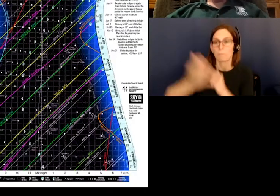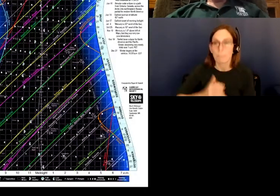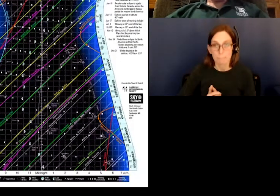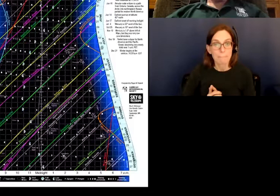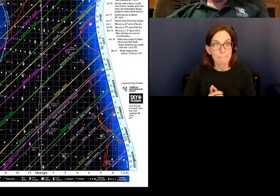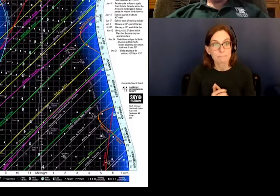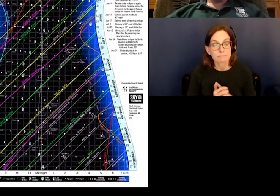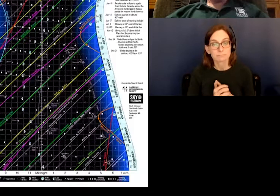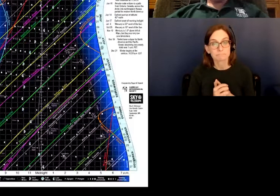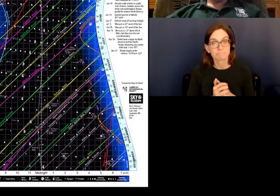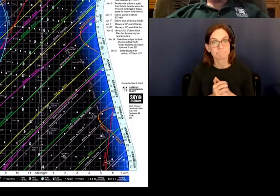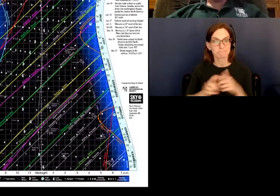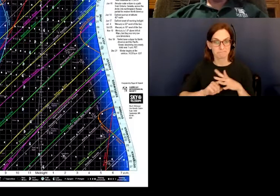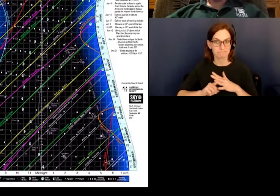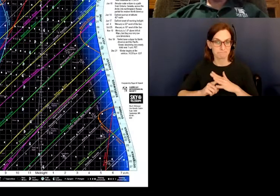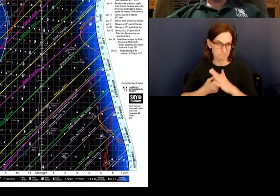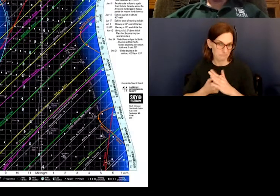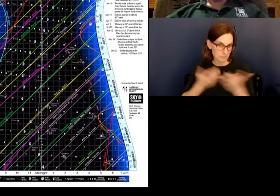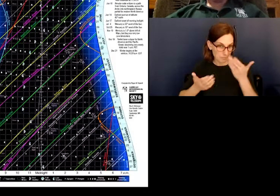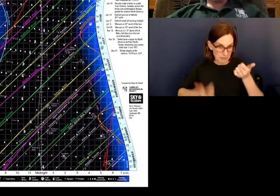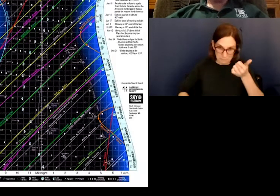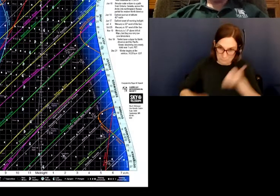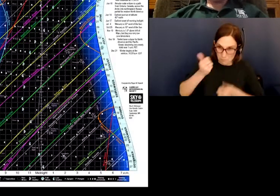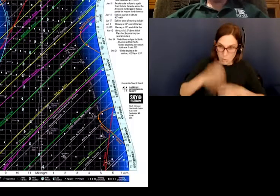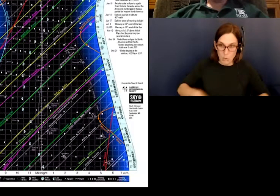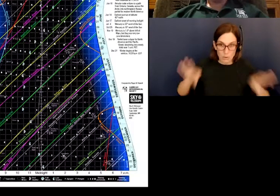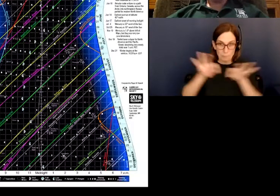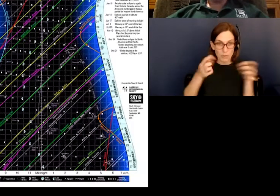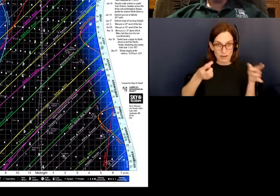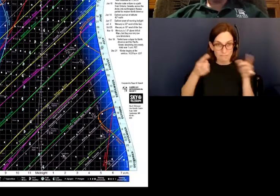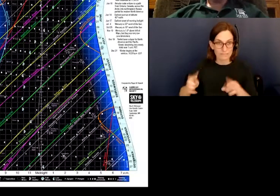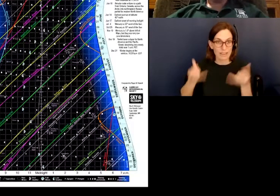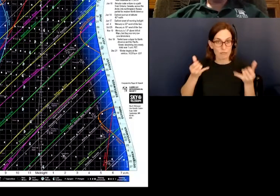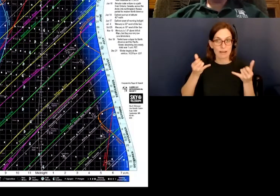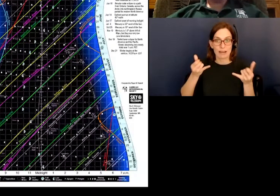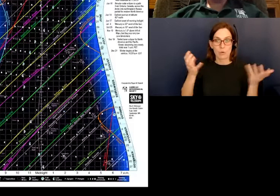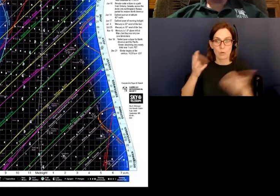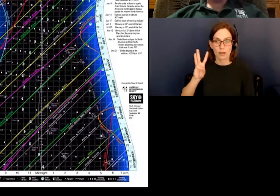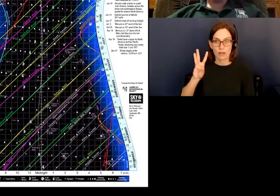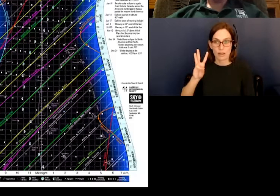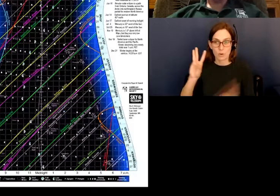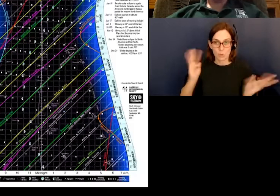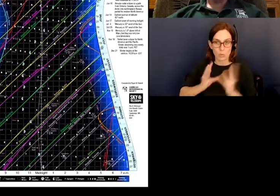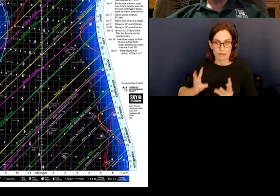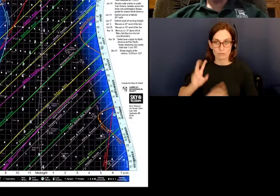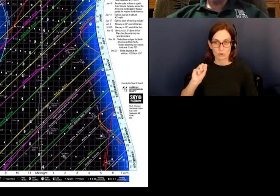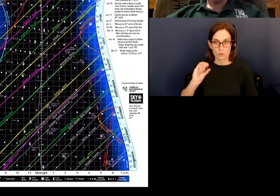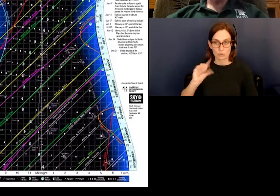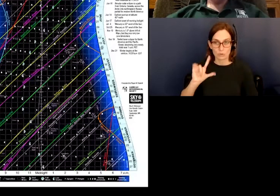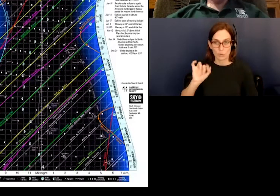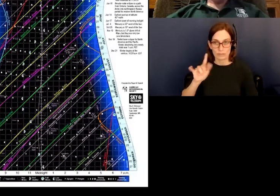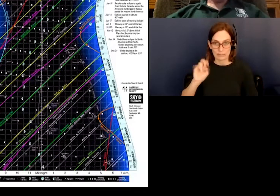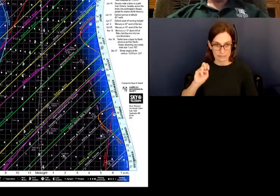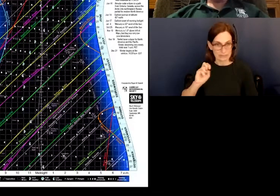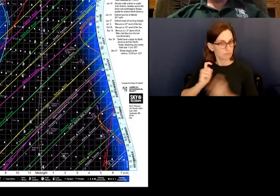So I'll start off with maybe the most important event that's going on right now, the winter solstice. It controls our lives. It controls our